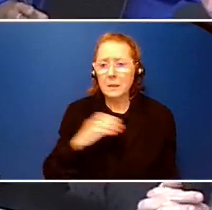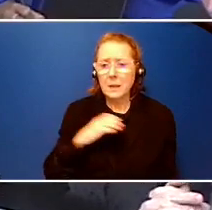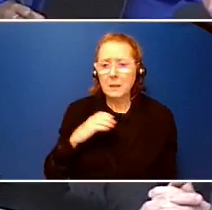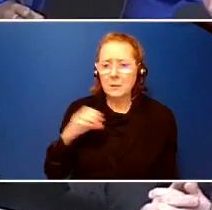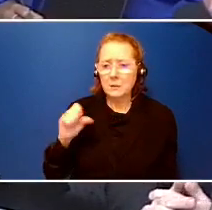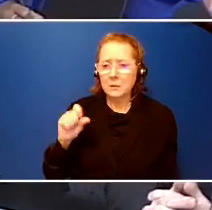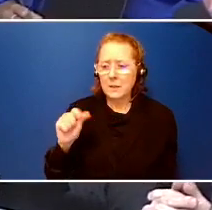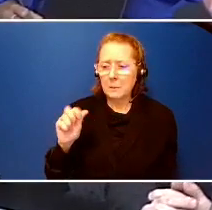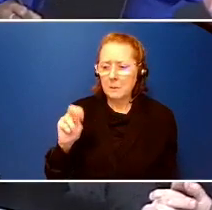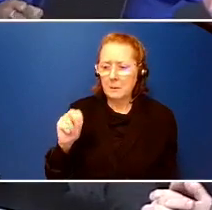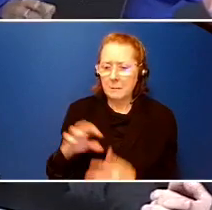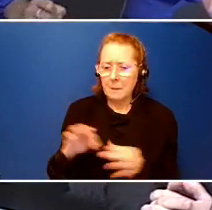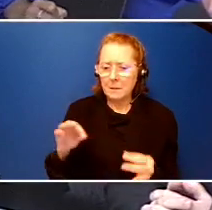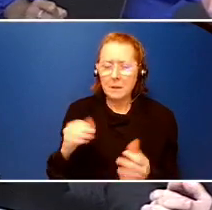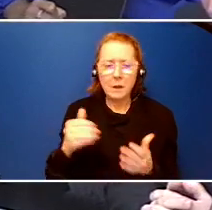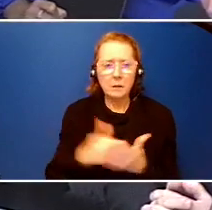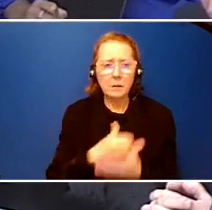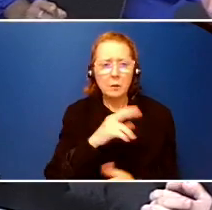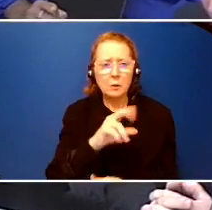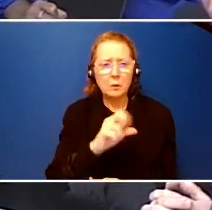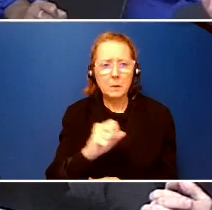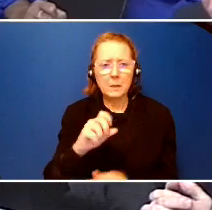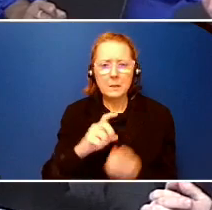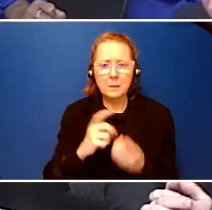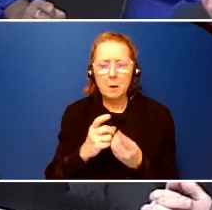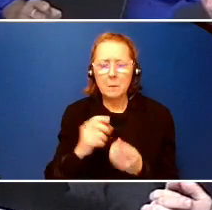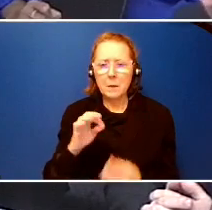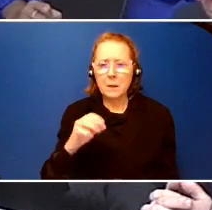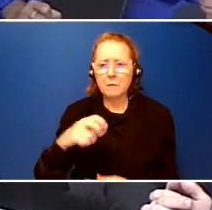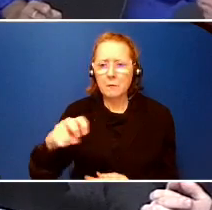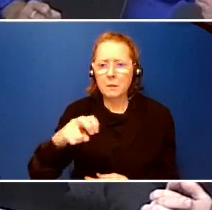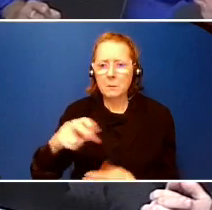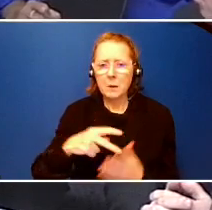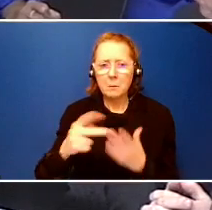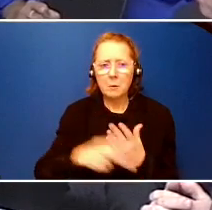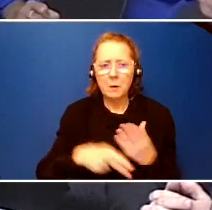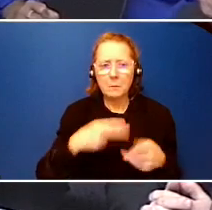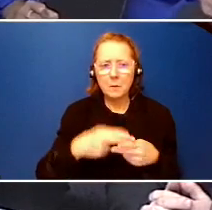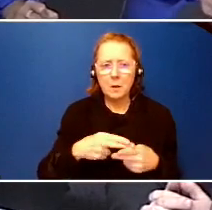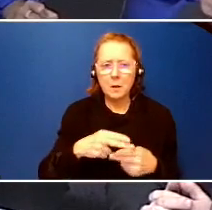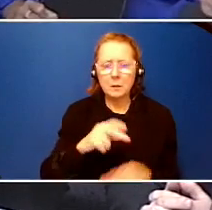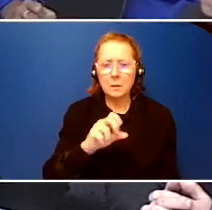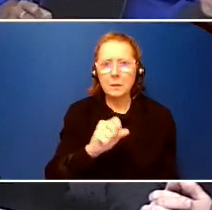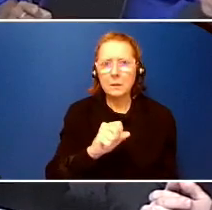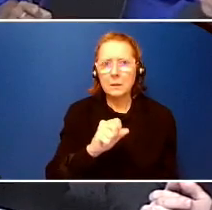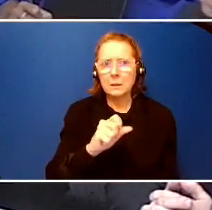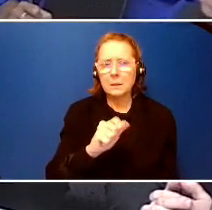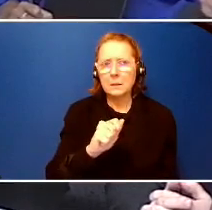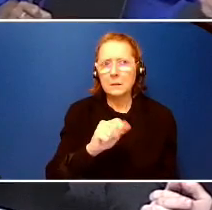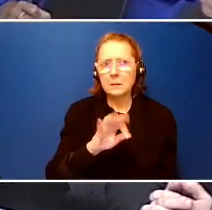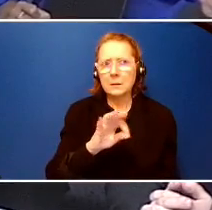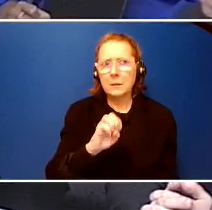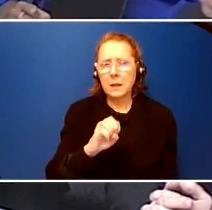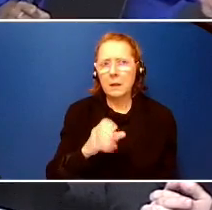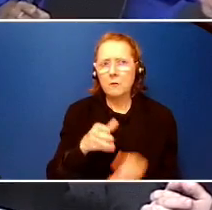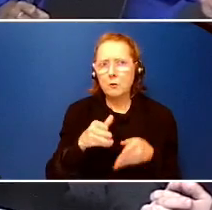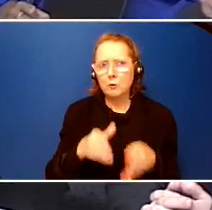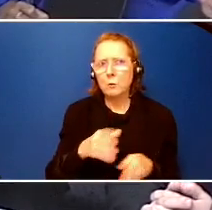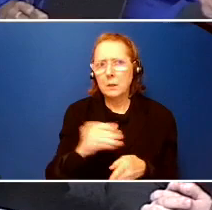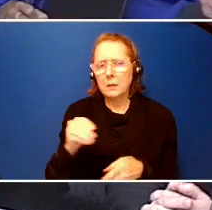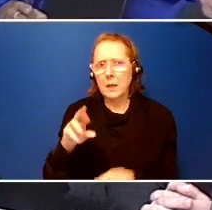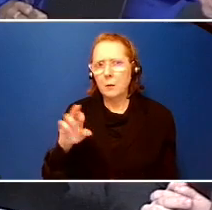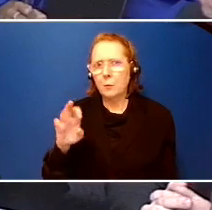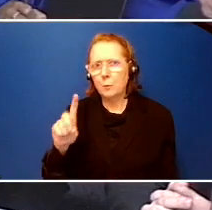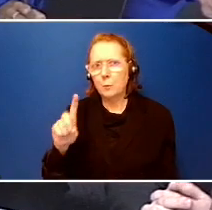the new U.S. Department of Transportation program that's called Safe Streets and Roads for All